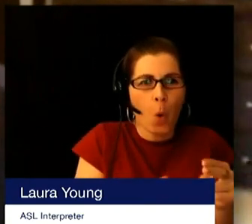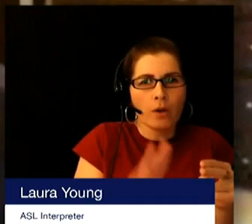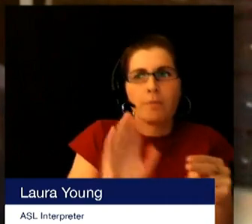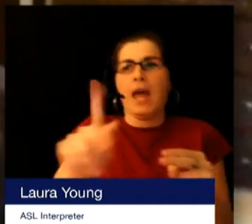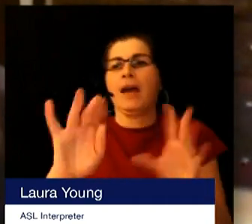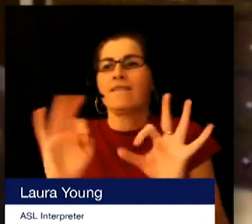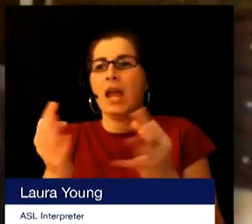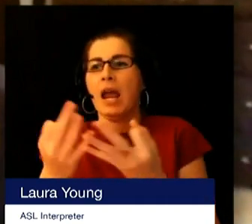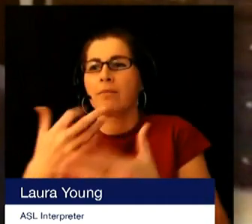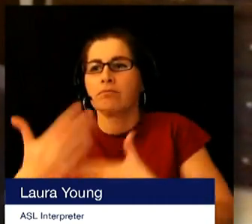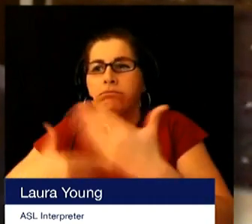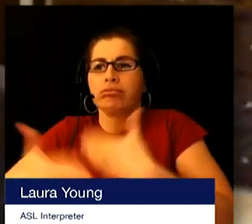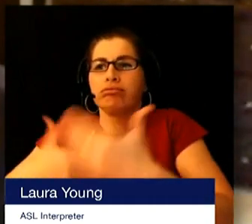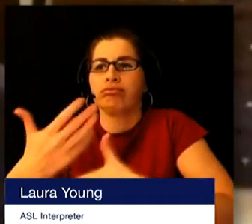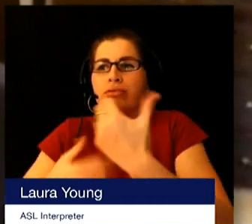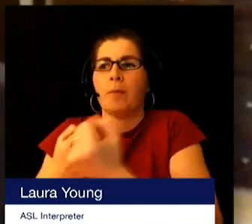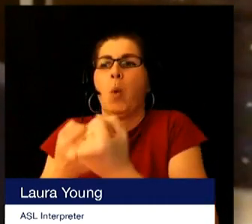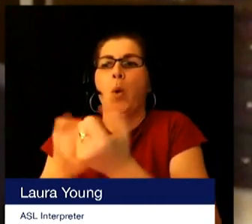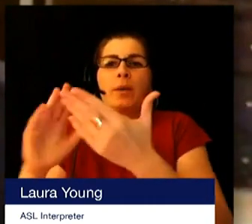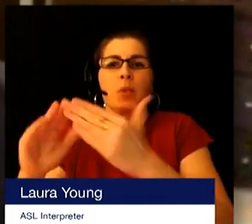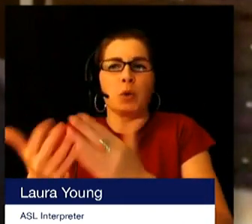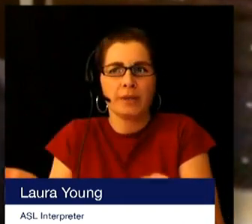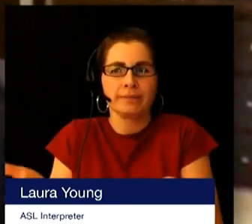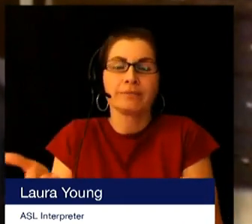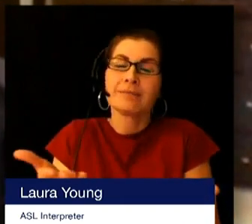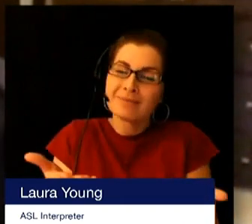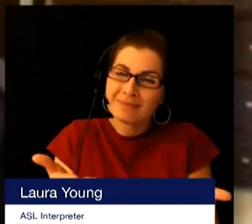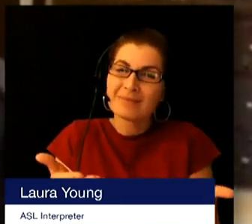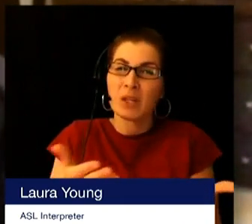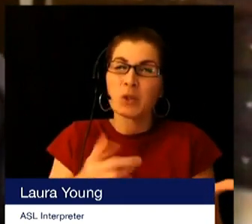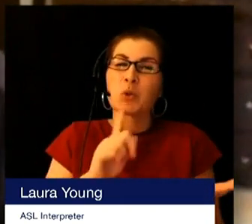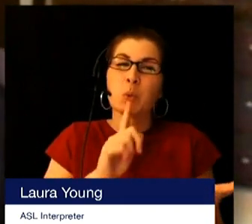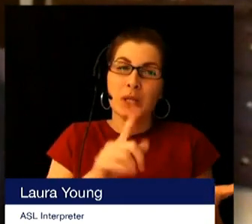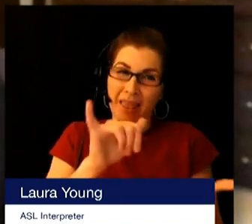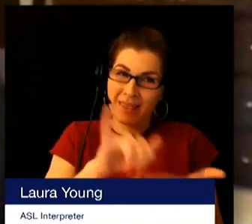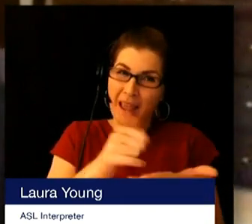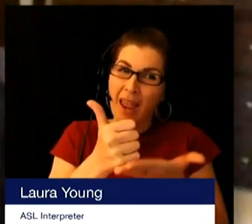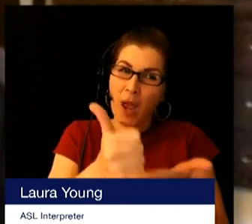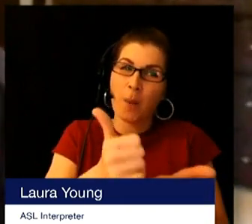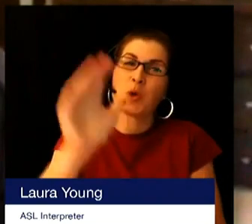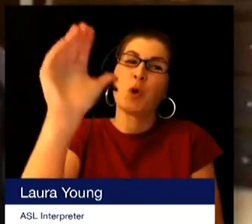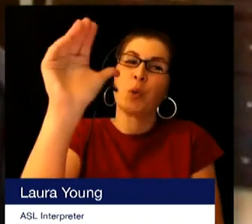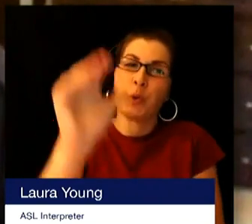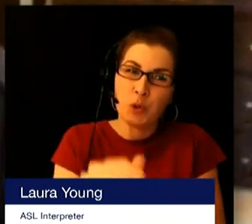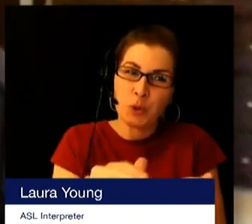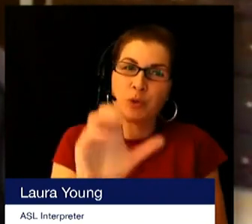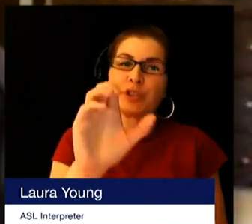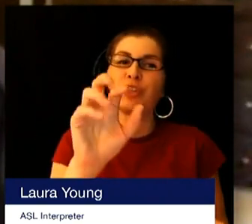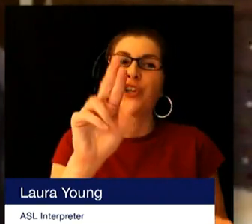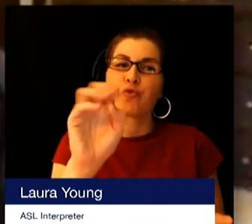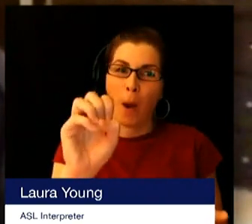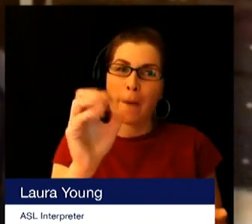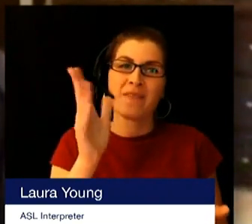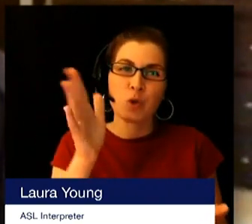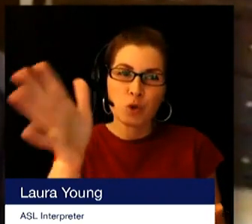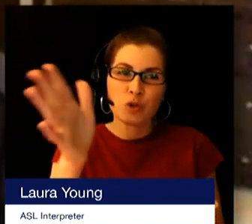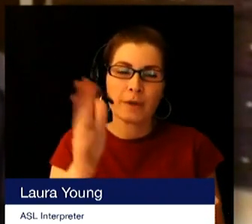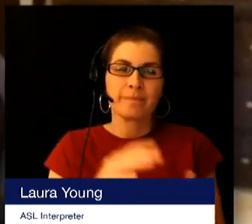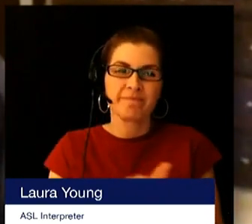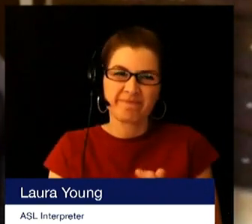ones, becoming productive members of society. So it's actually a crime reducer to do it. So really the only hurdle to